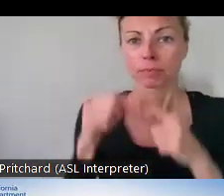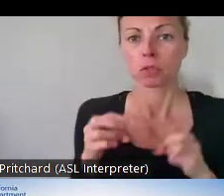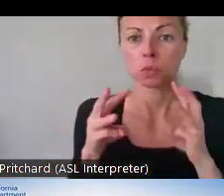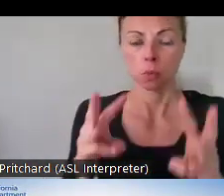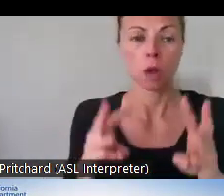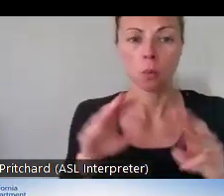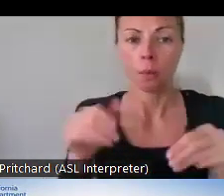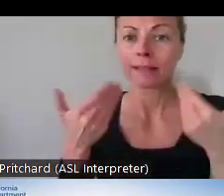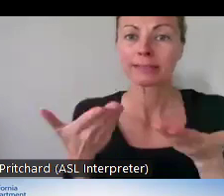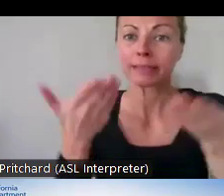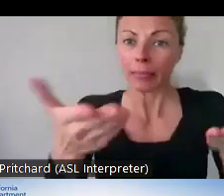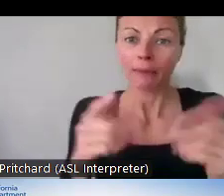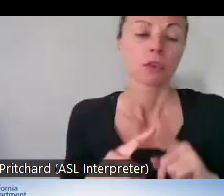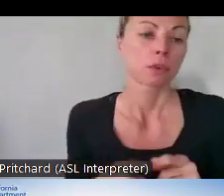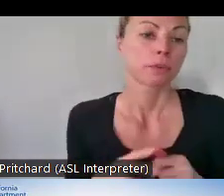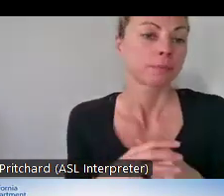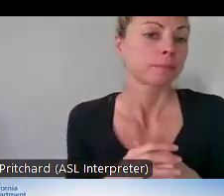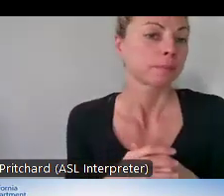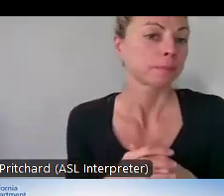they're delivered in your local communities.